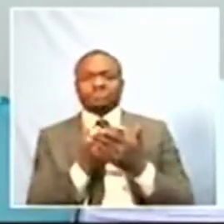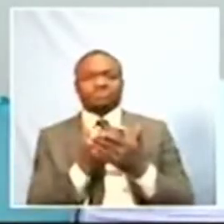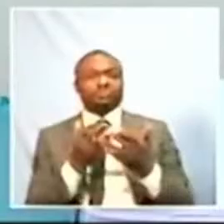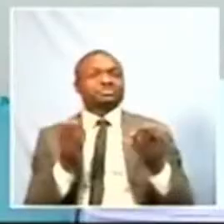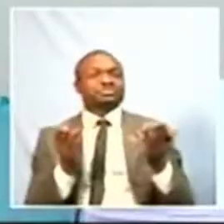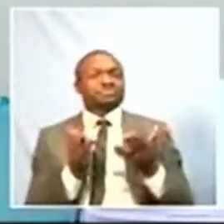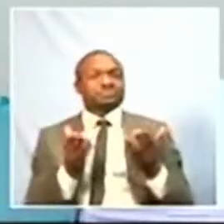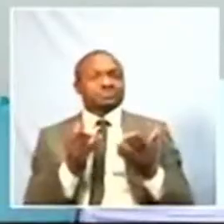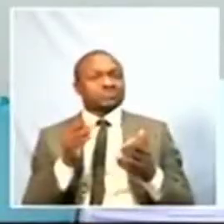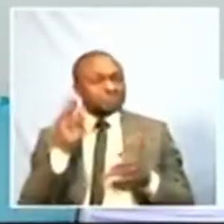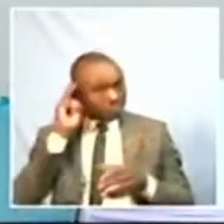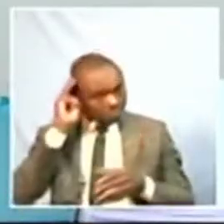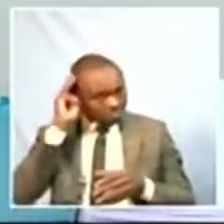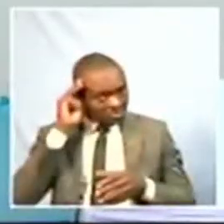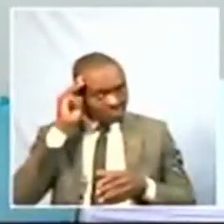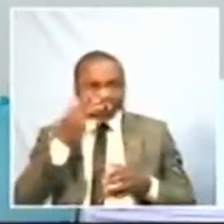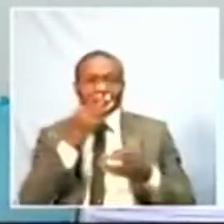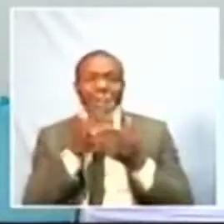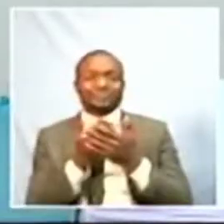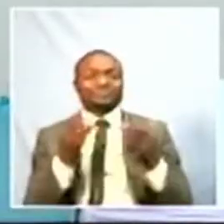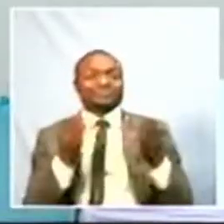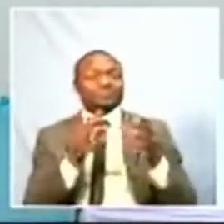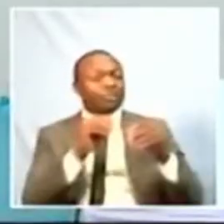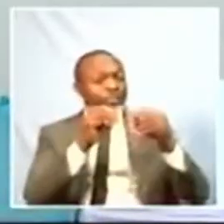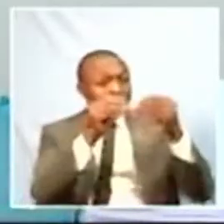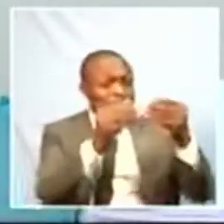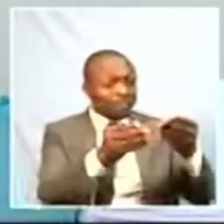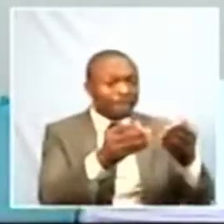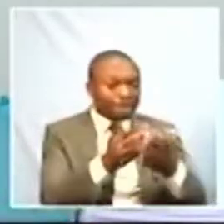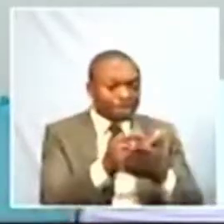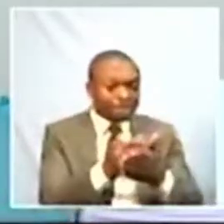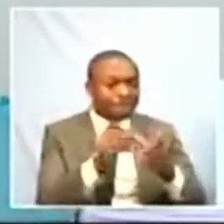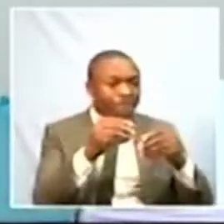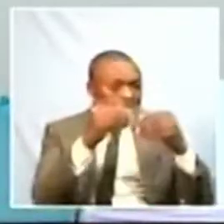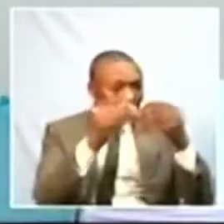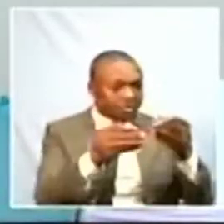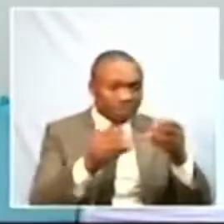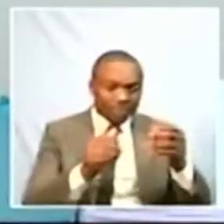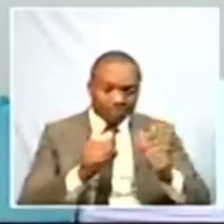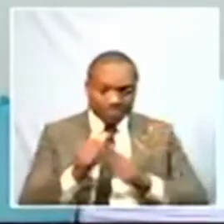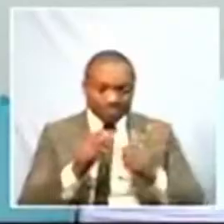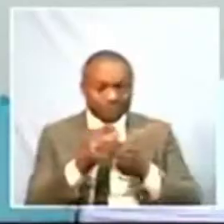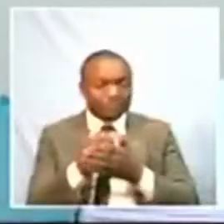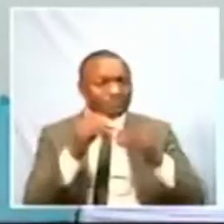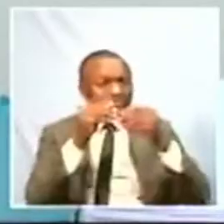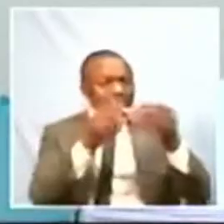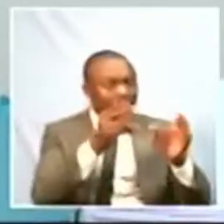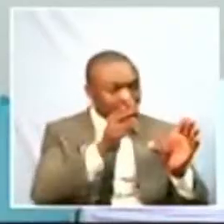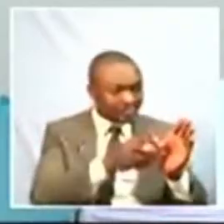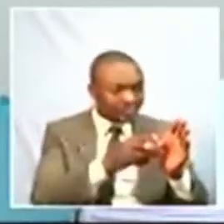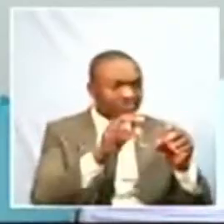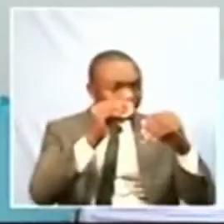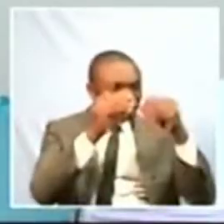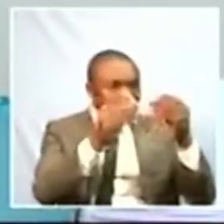The ministry is unfair. They give you the money. They give you administrative fund. They give you the fuel. They give you the